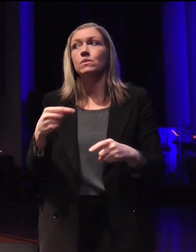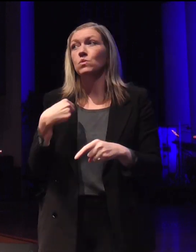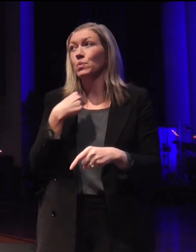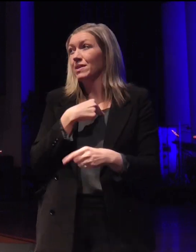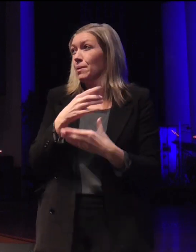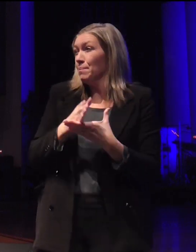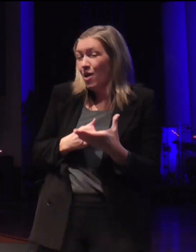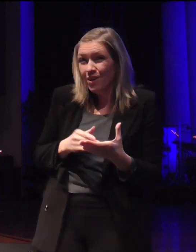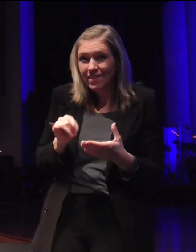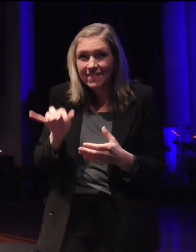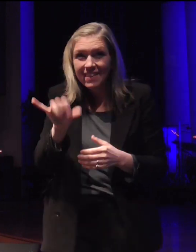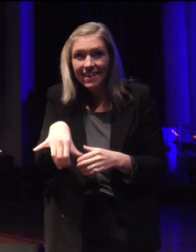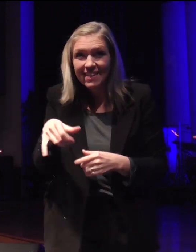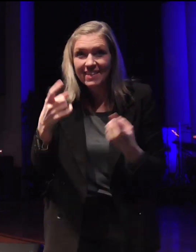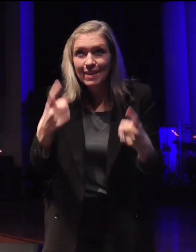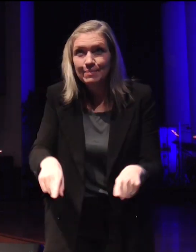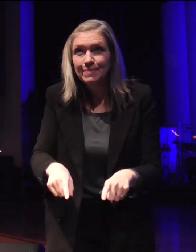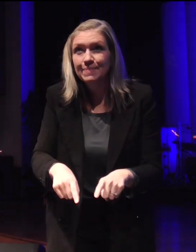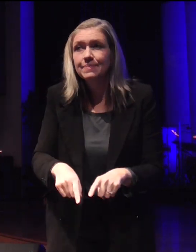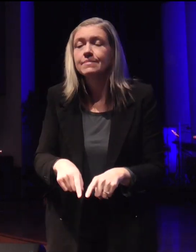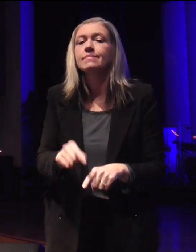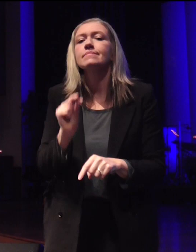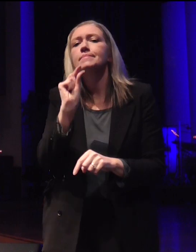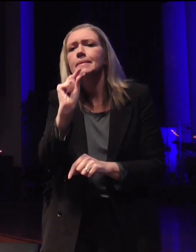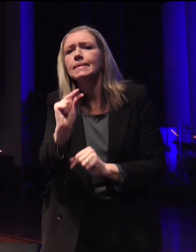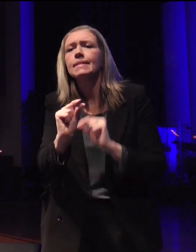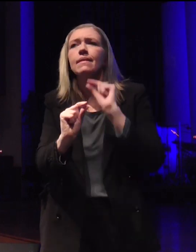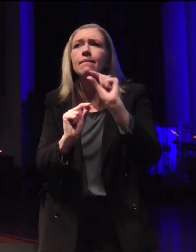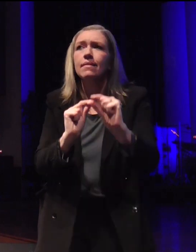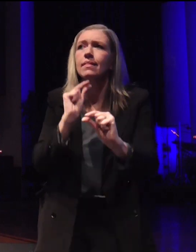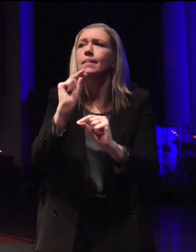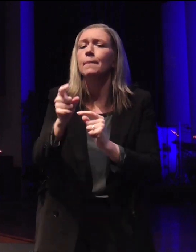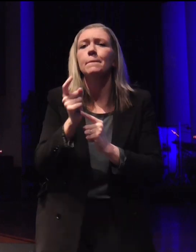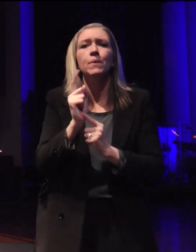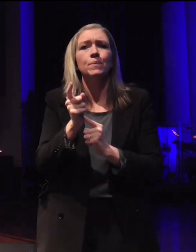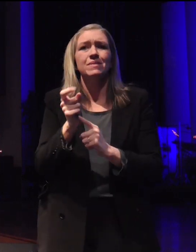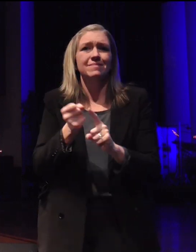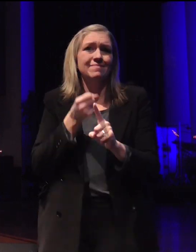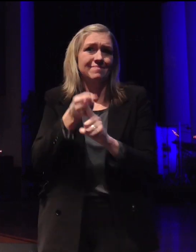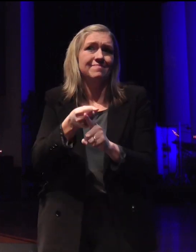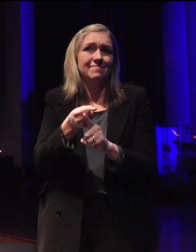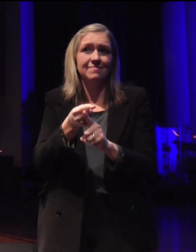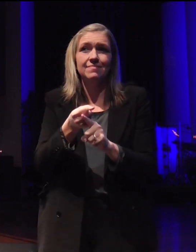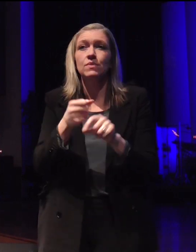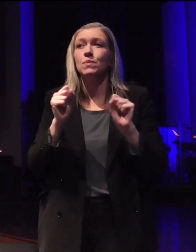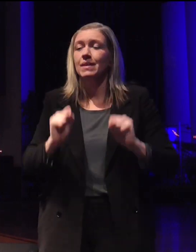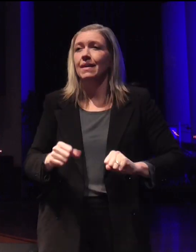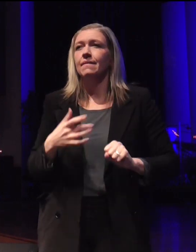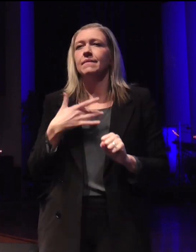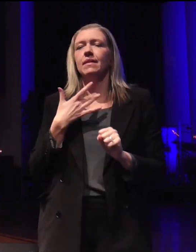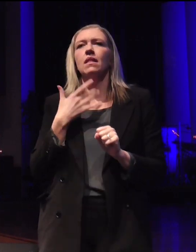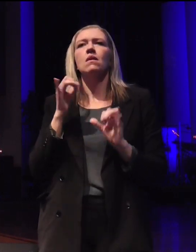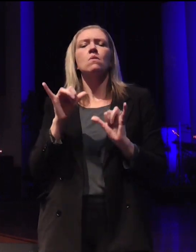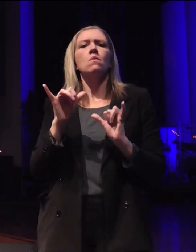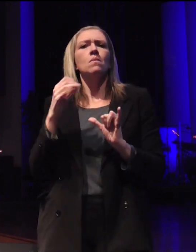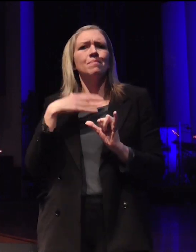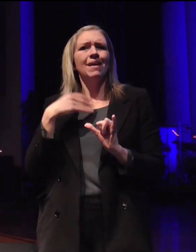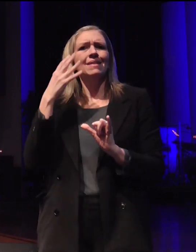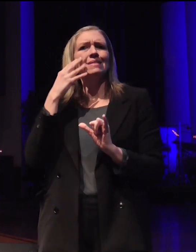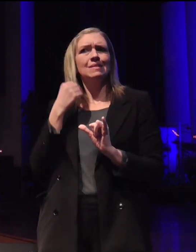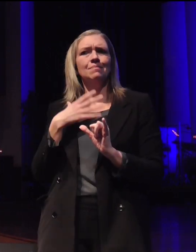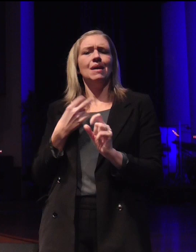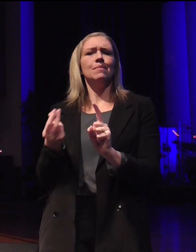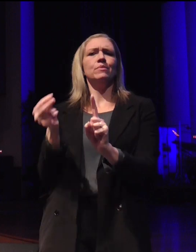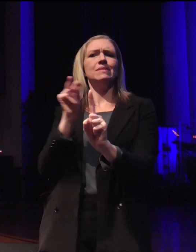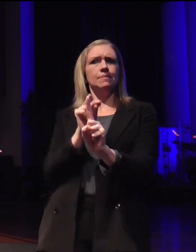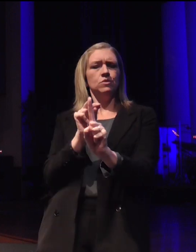part of it happening. And it happens in the little moments of life where we get to have a perception and make a